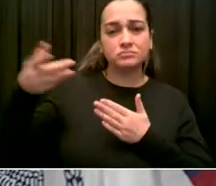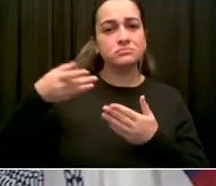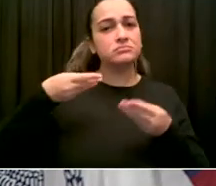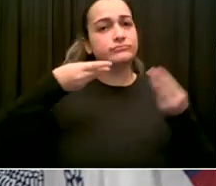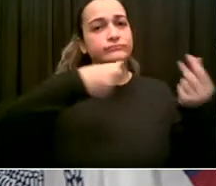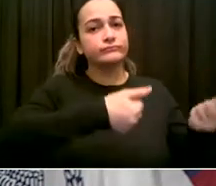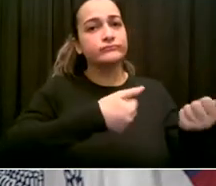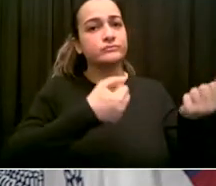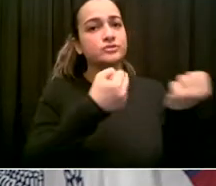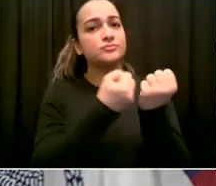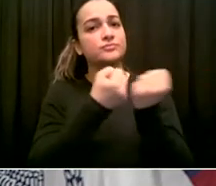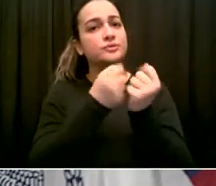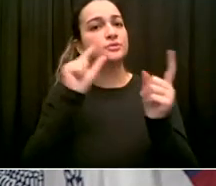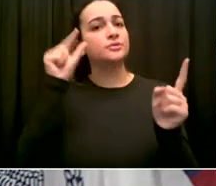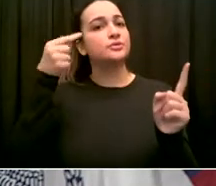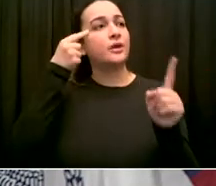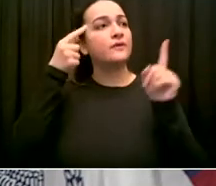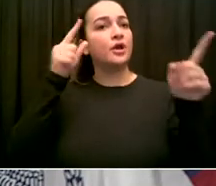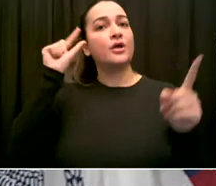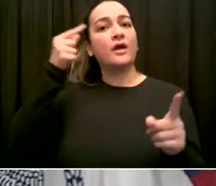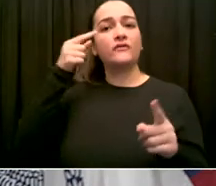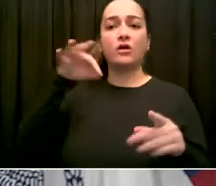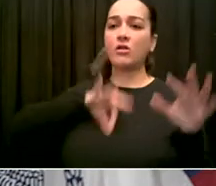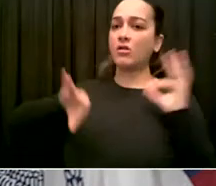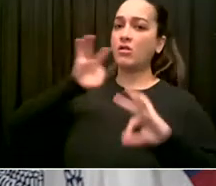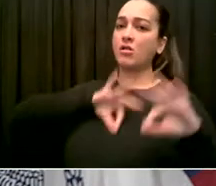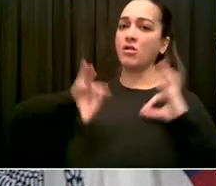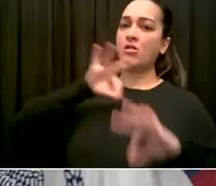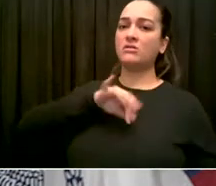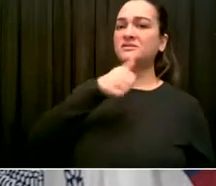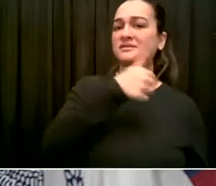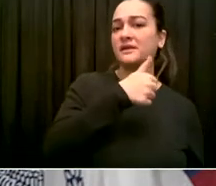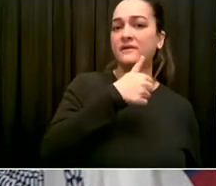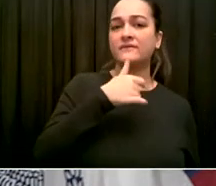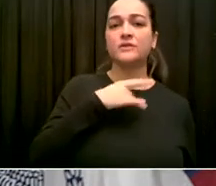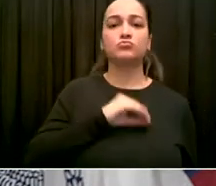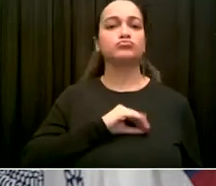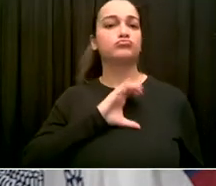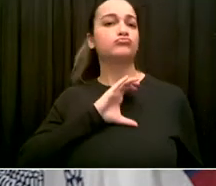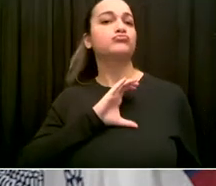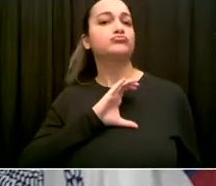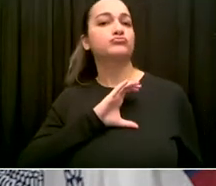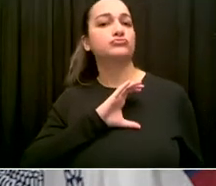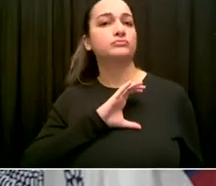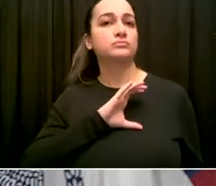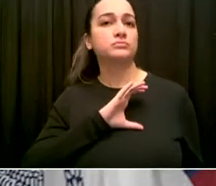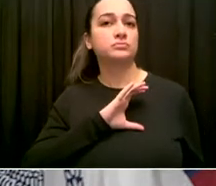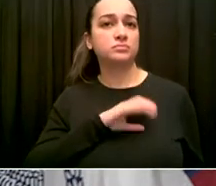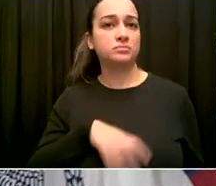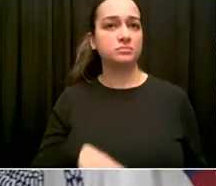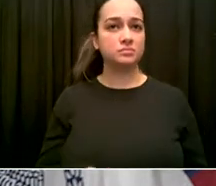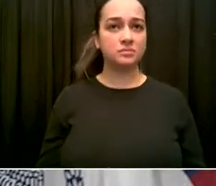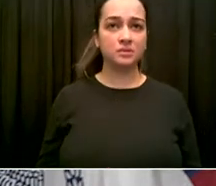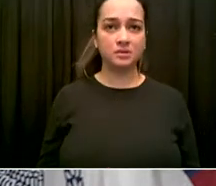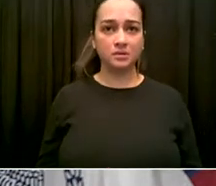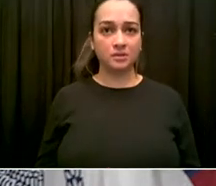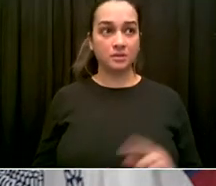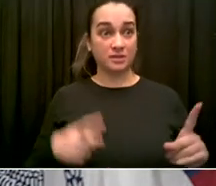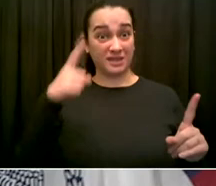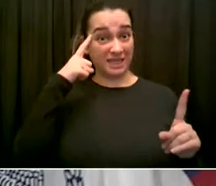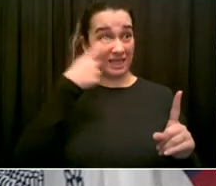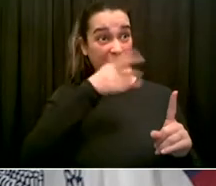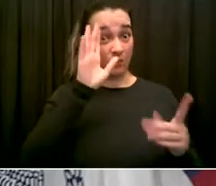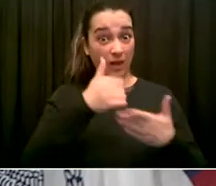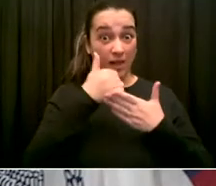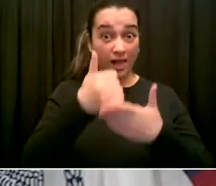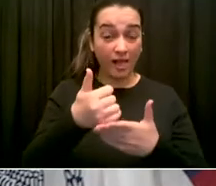tax on the wealthy in 2014. He fought it with all he's got. Why? We're now seeing more and more because his pockets were